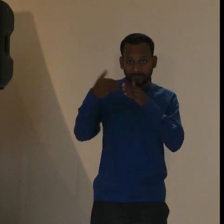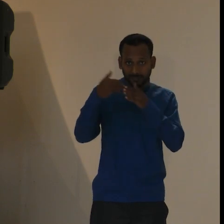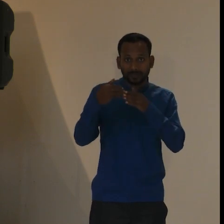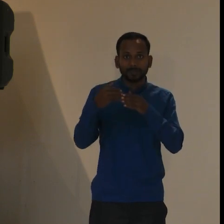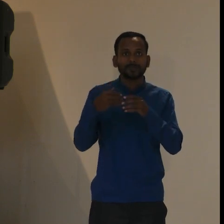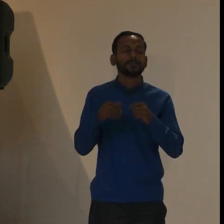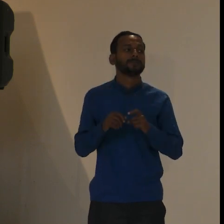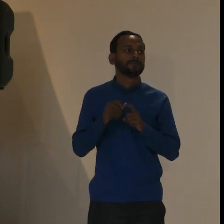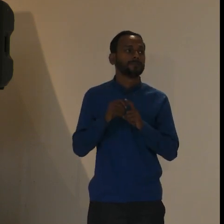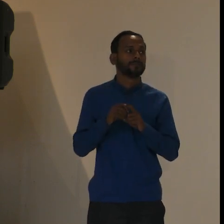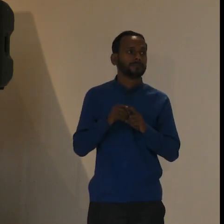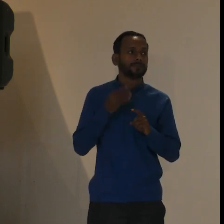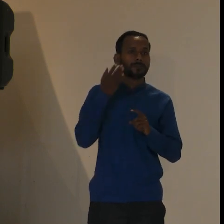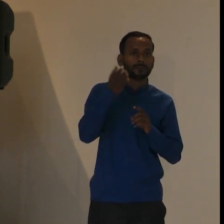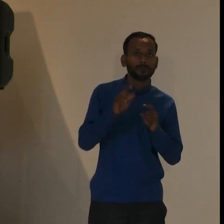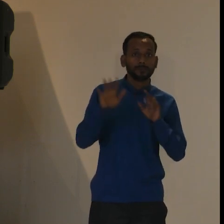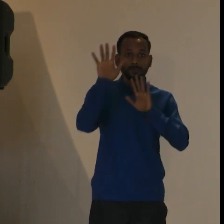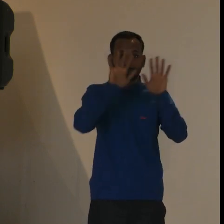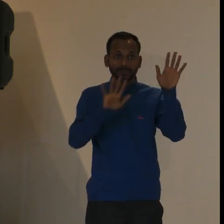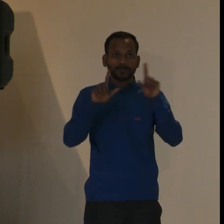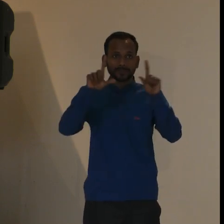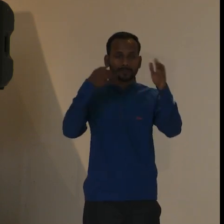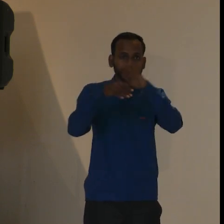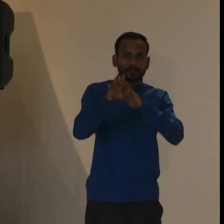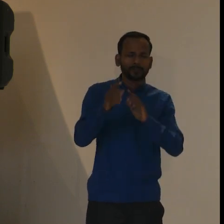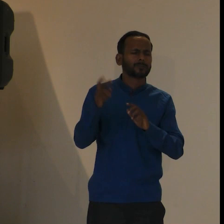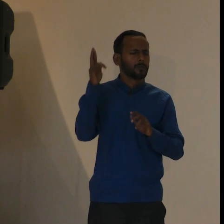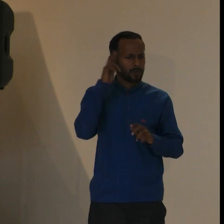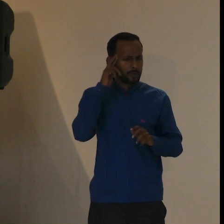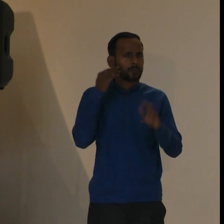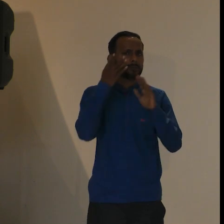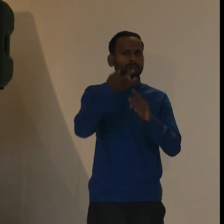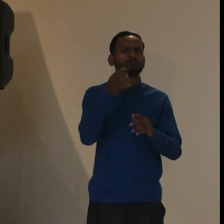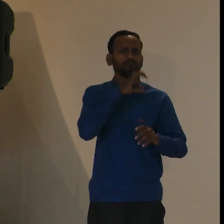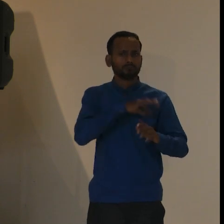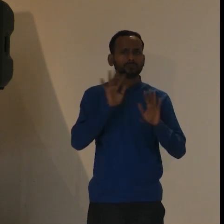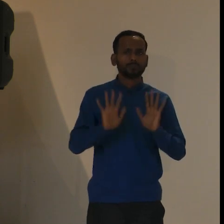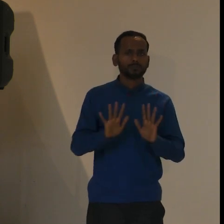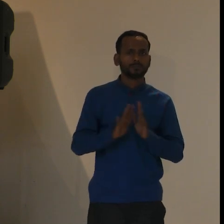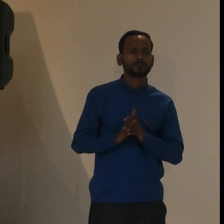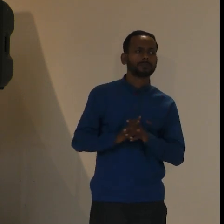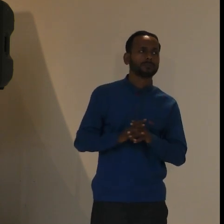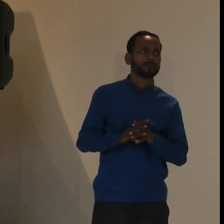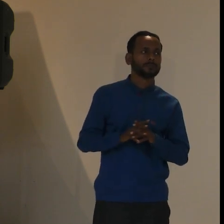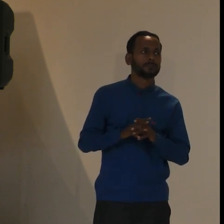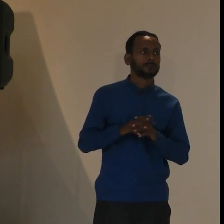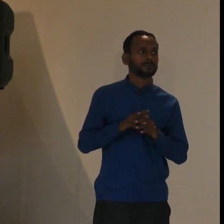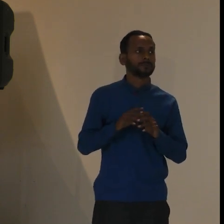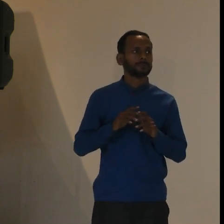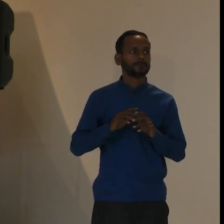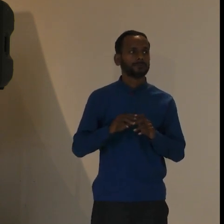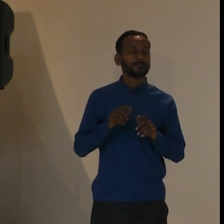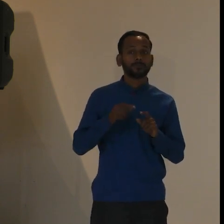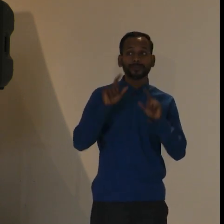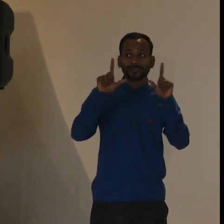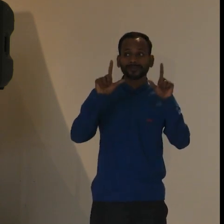to bite the bait, I will go to the museum space. So for me, that was hopeful. Amazing. But yeah, I still have that doubt, right? If I have heard everything about the